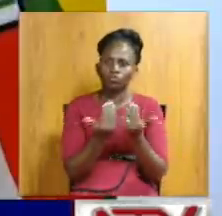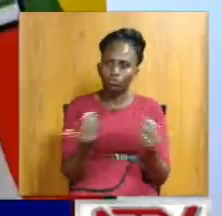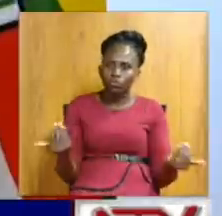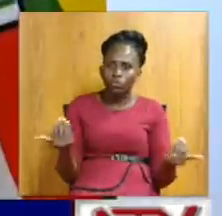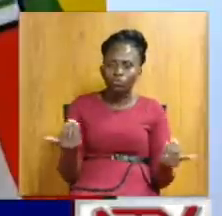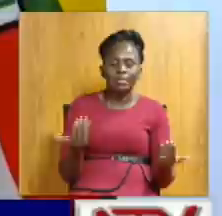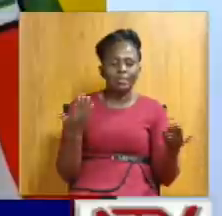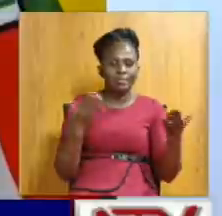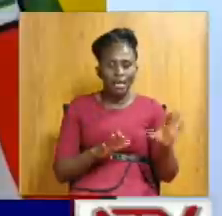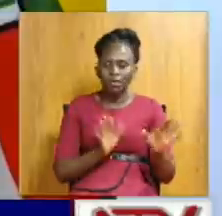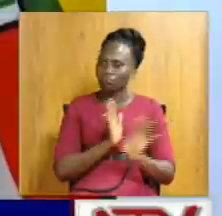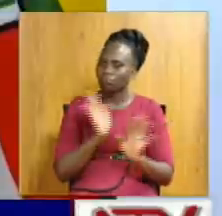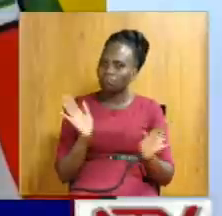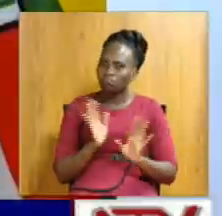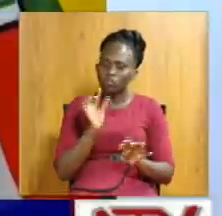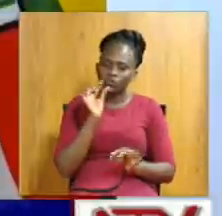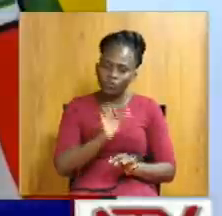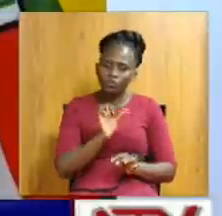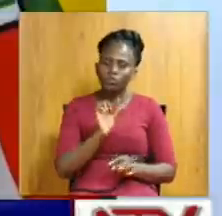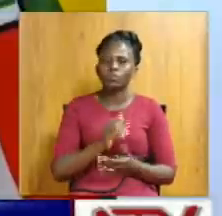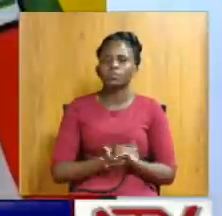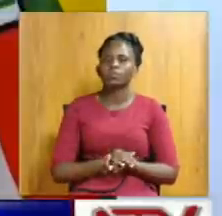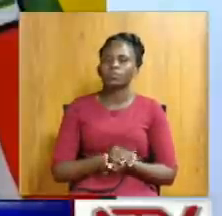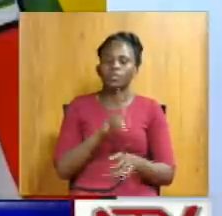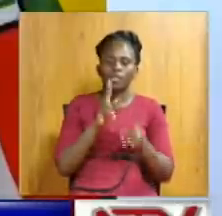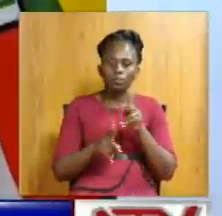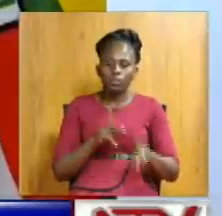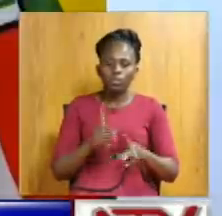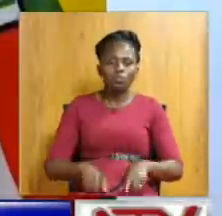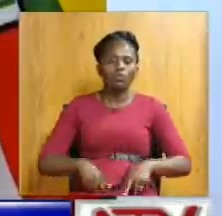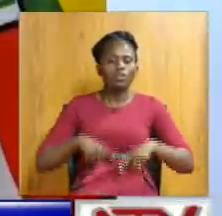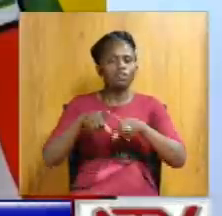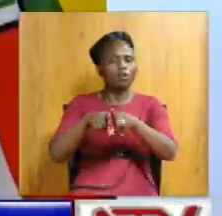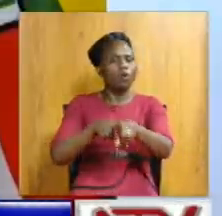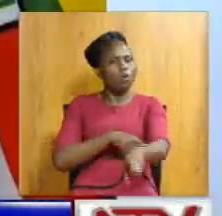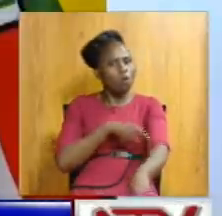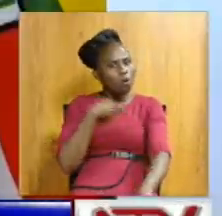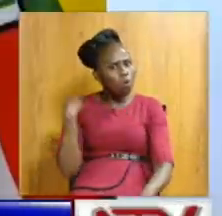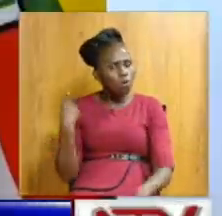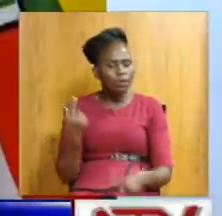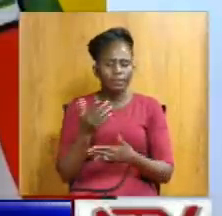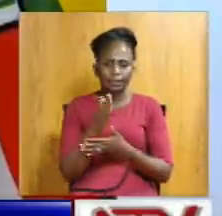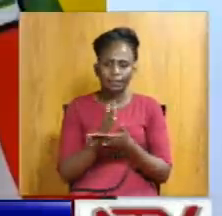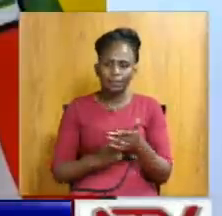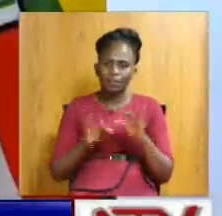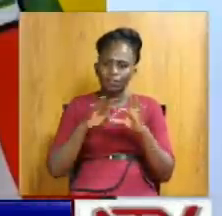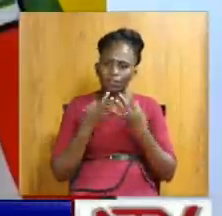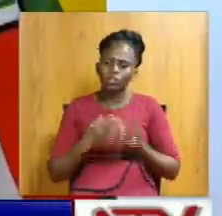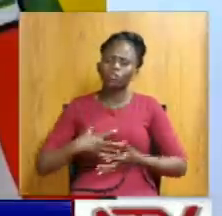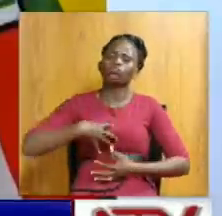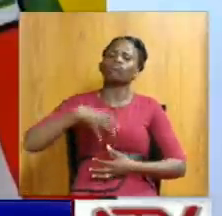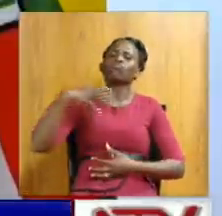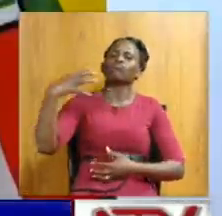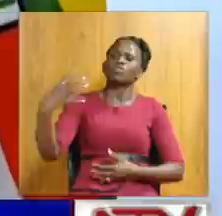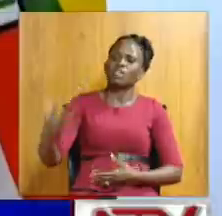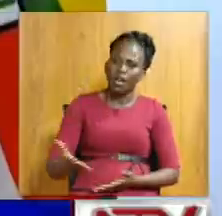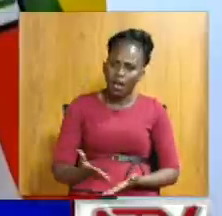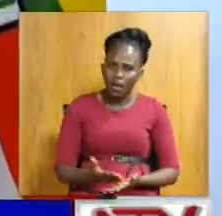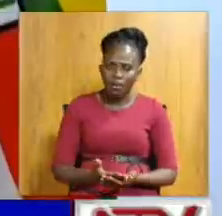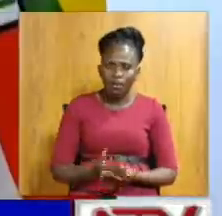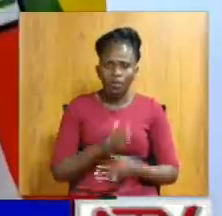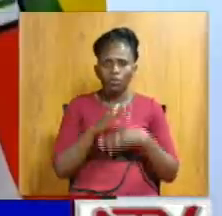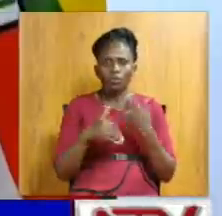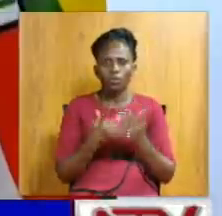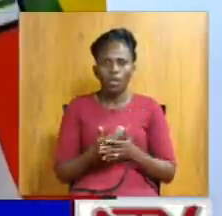are dying less, people are living longer, some families are richer, everybody has